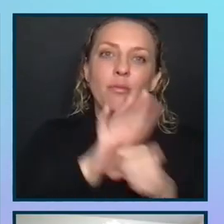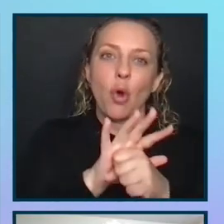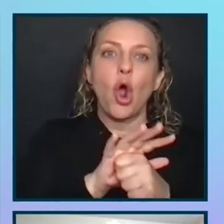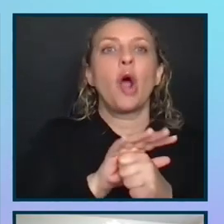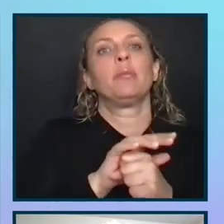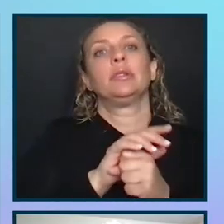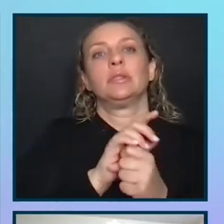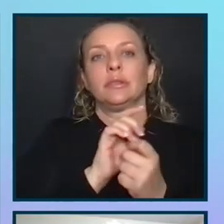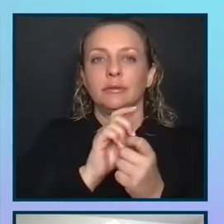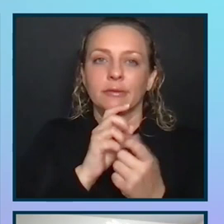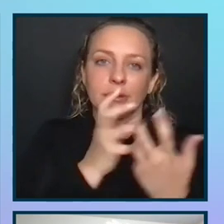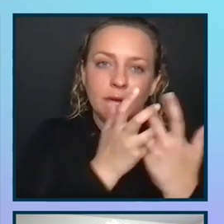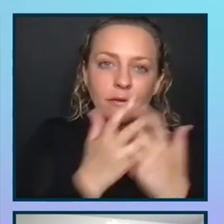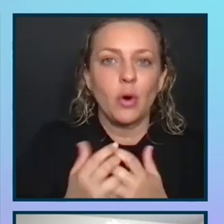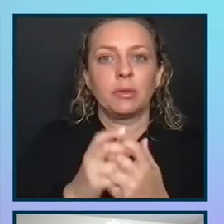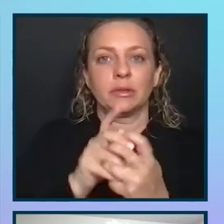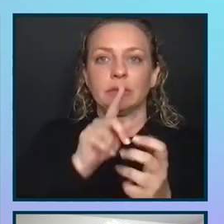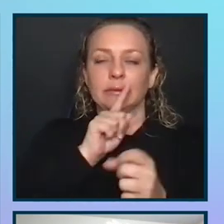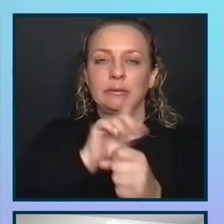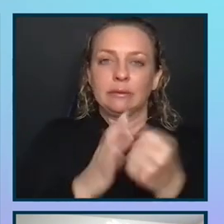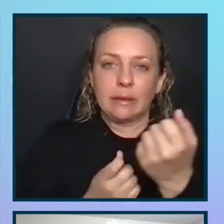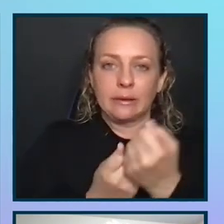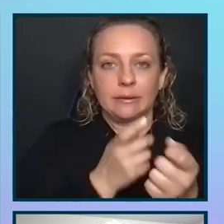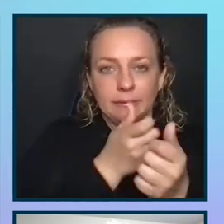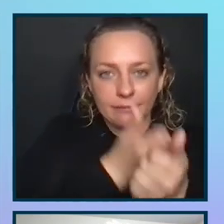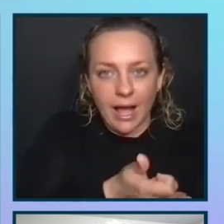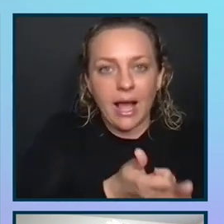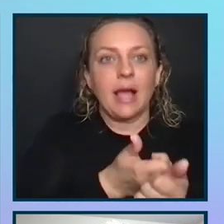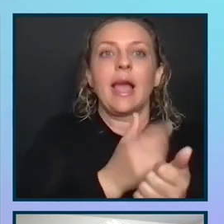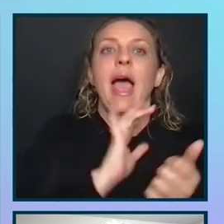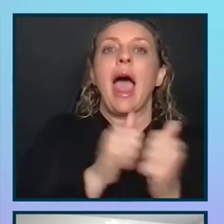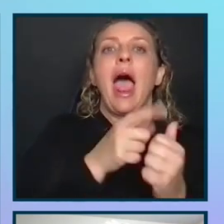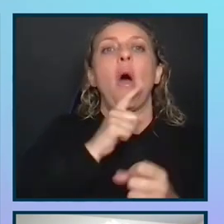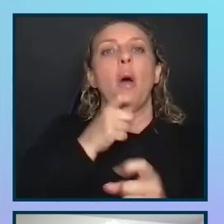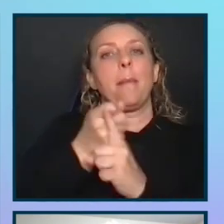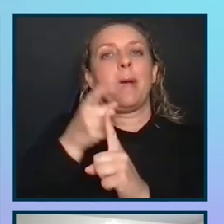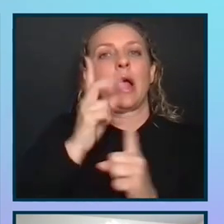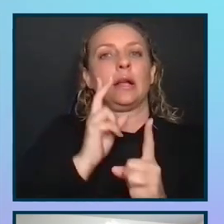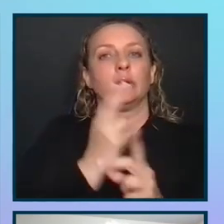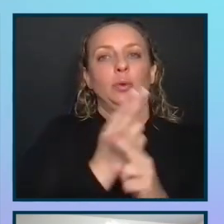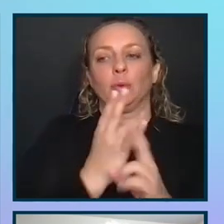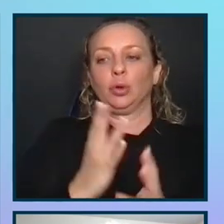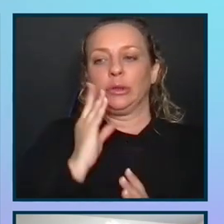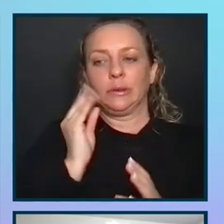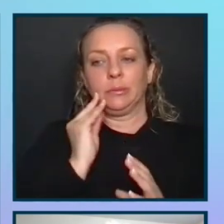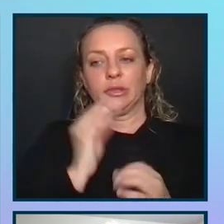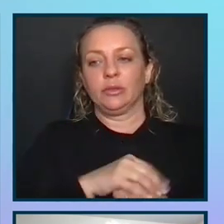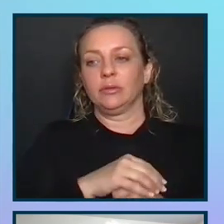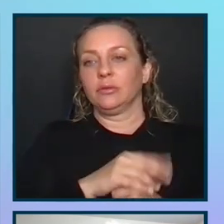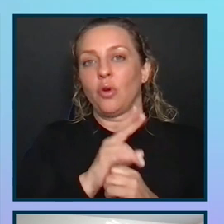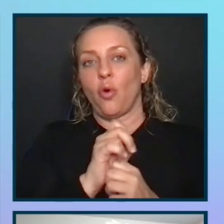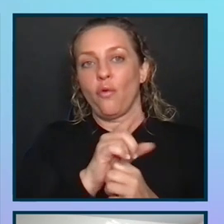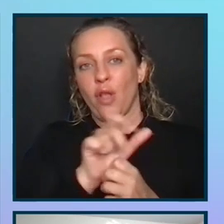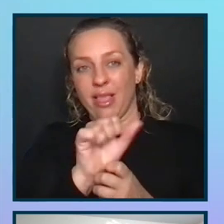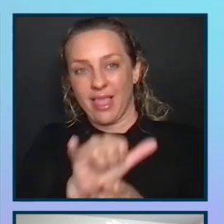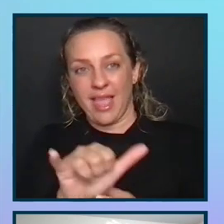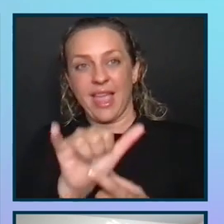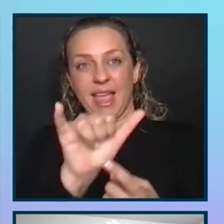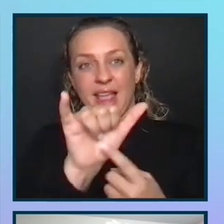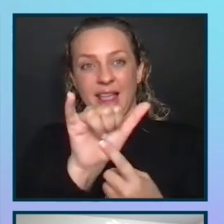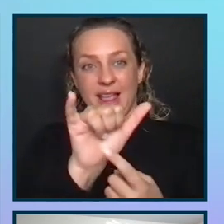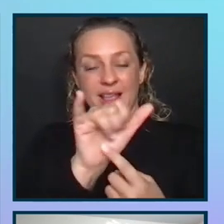conformance, compliance, and so much more, but how do they actually impact the user's experience? Do overlays deliver on what they